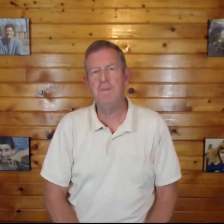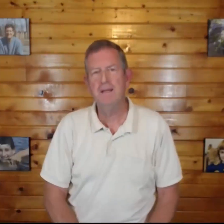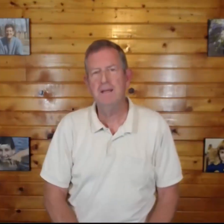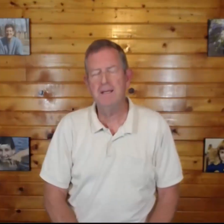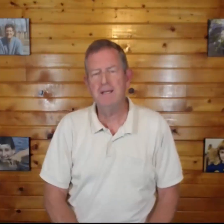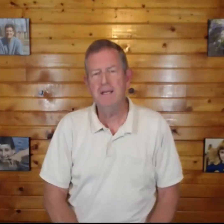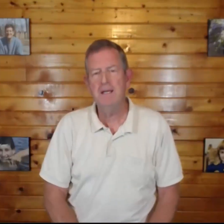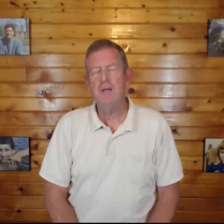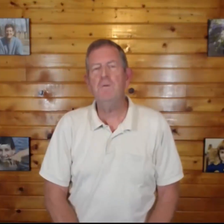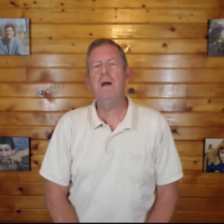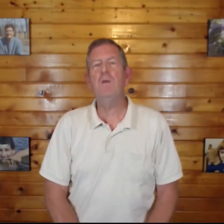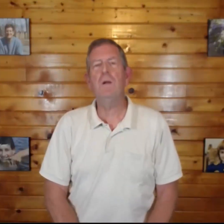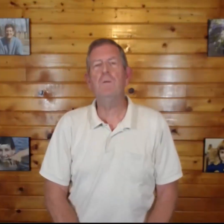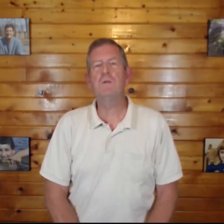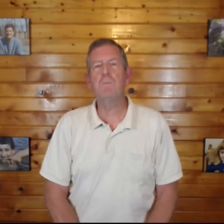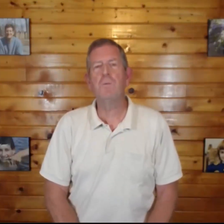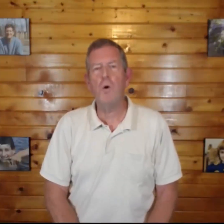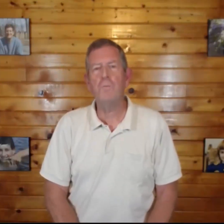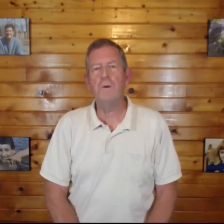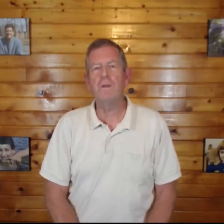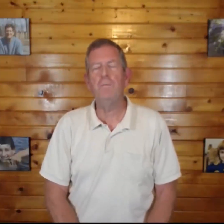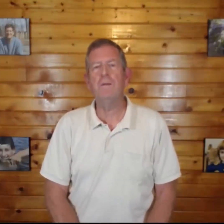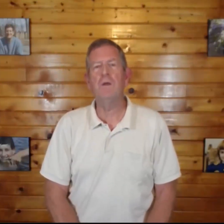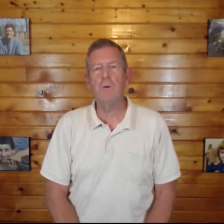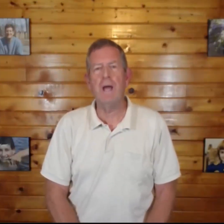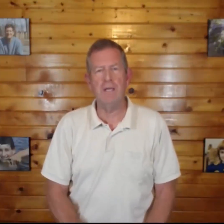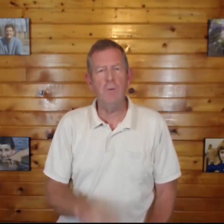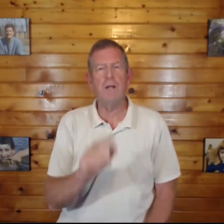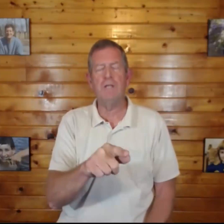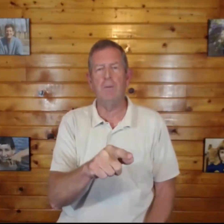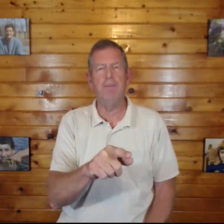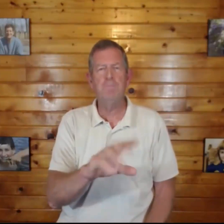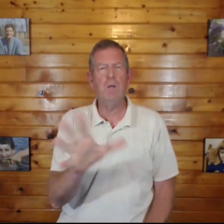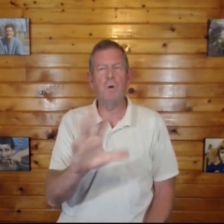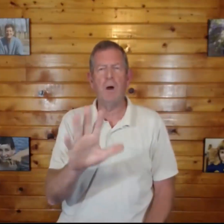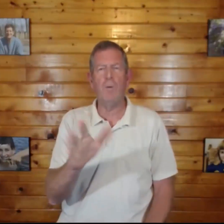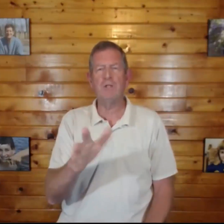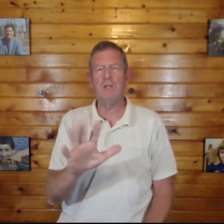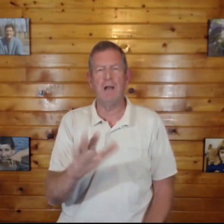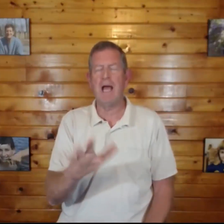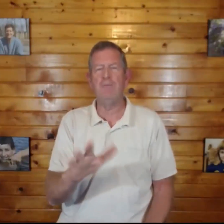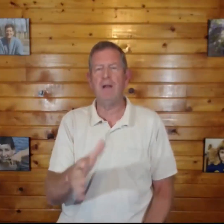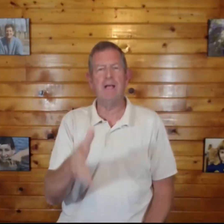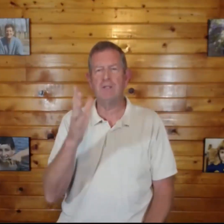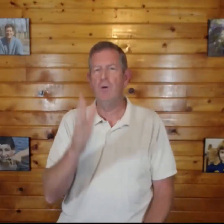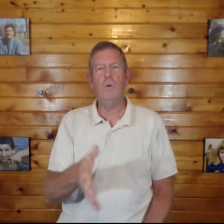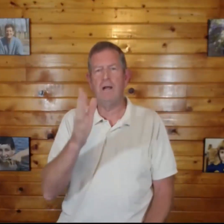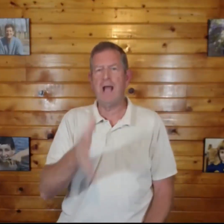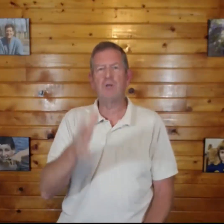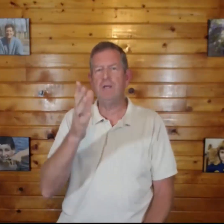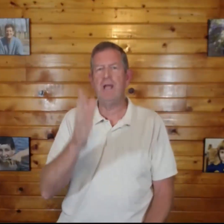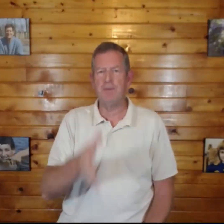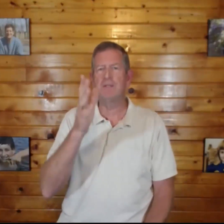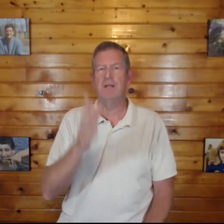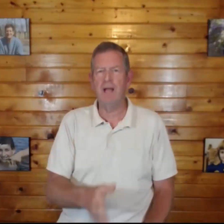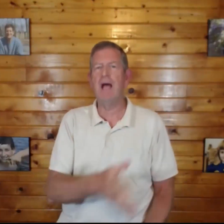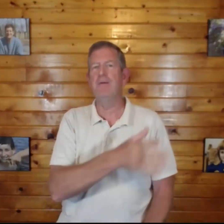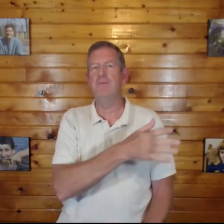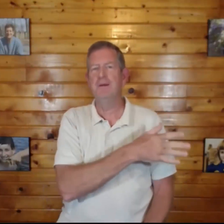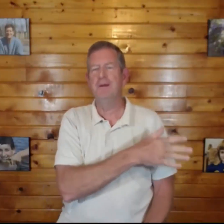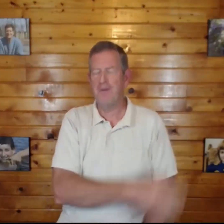now. You find the one which is appropriate for the point that you're at, and you watch that one. Don't worry about watching the live class when it actually